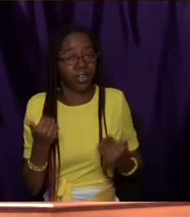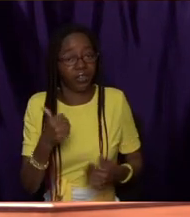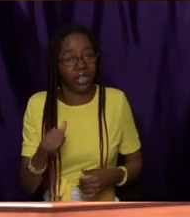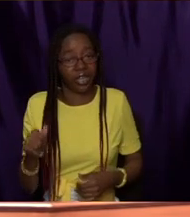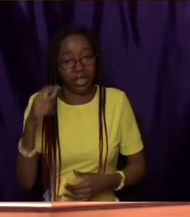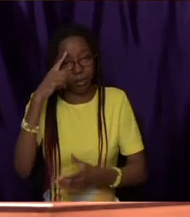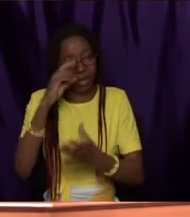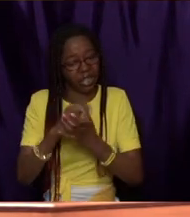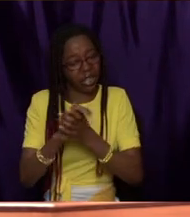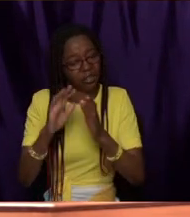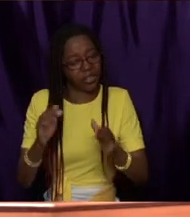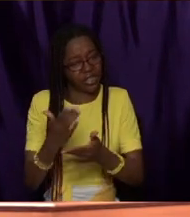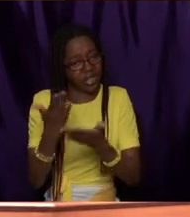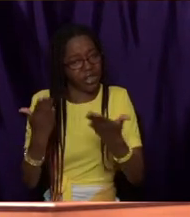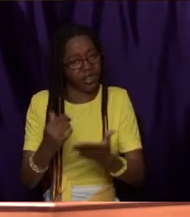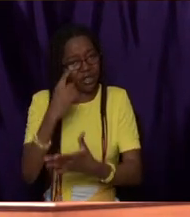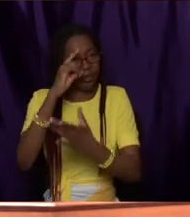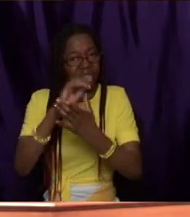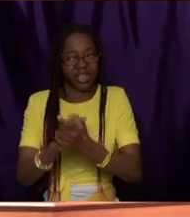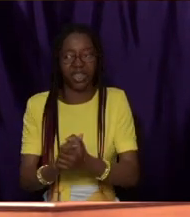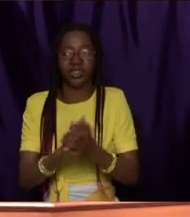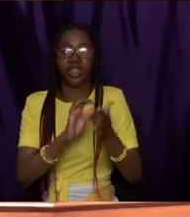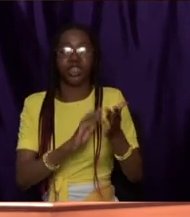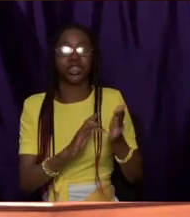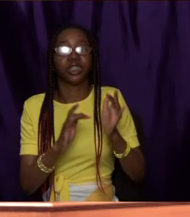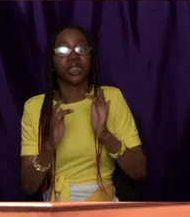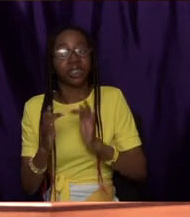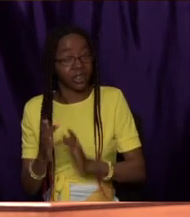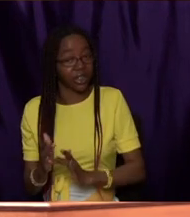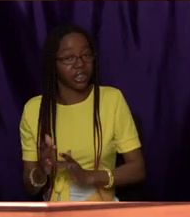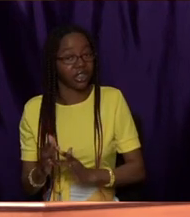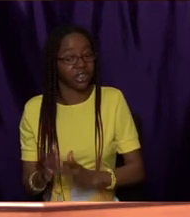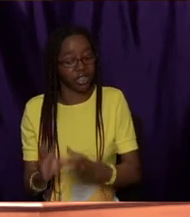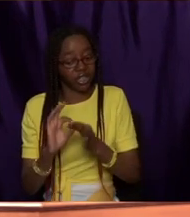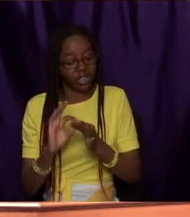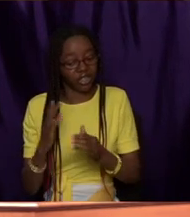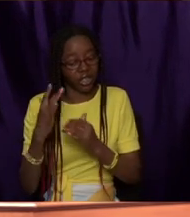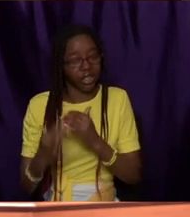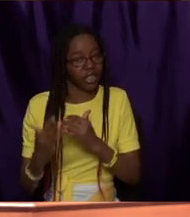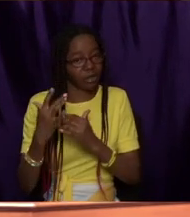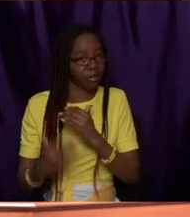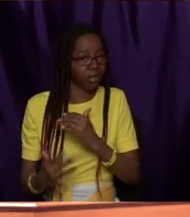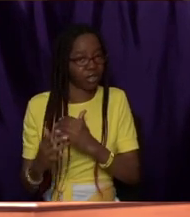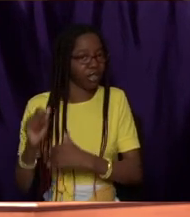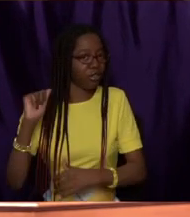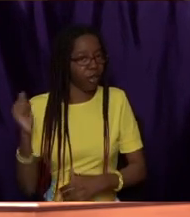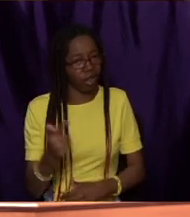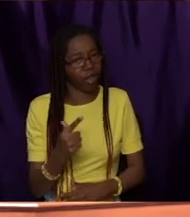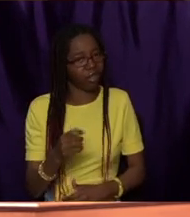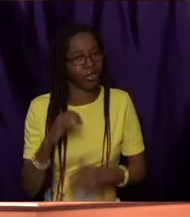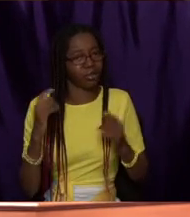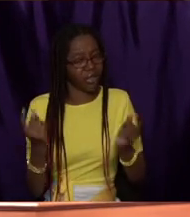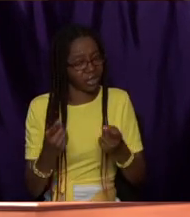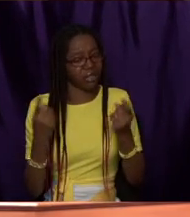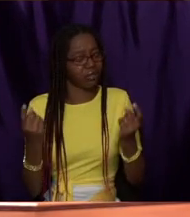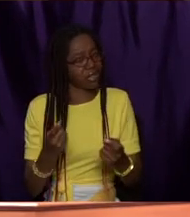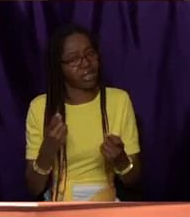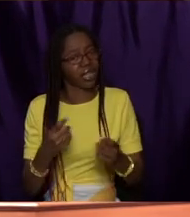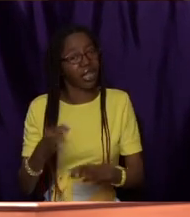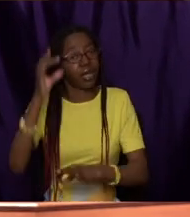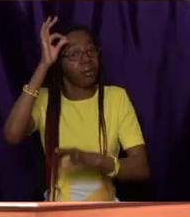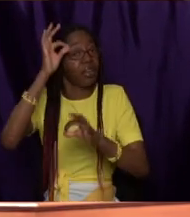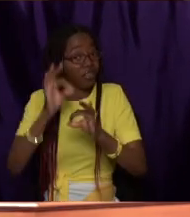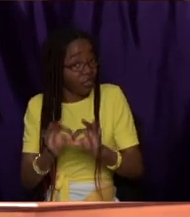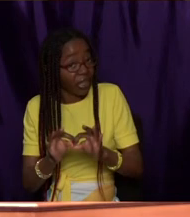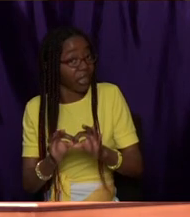here? Do you believe that Jesus shed His blood for all of your stuff? Come on. See, then by